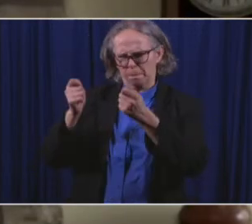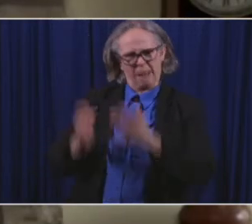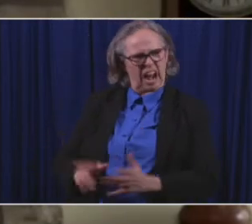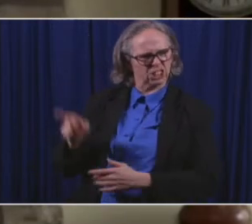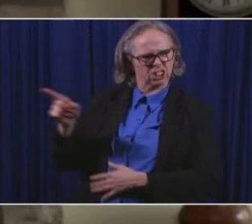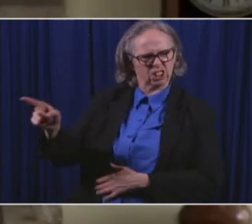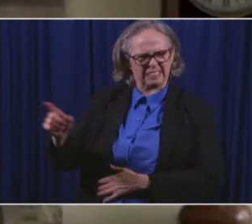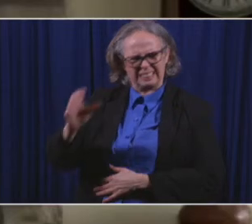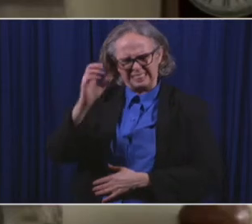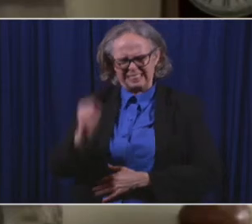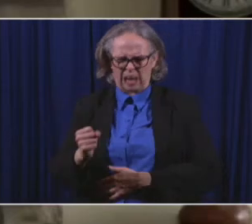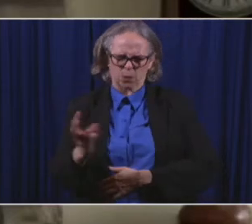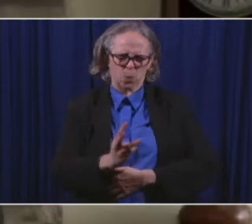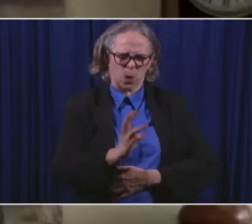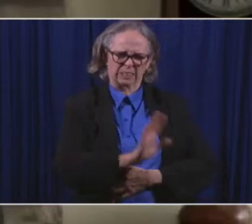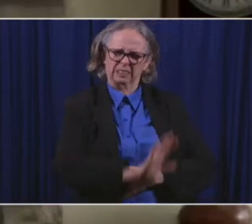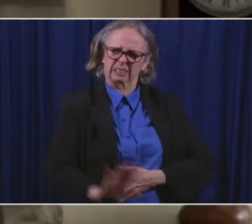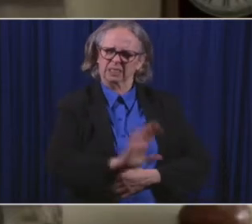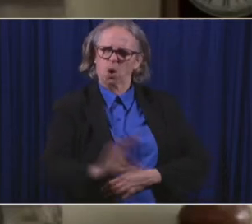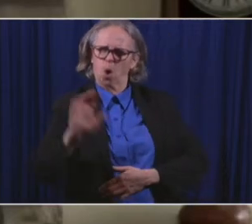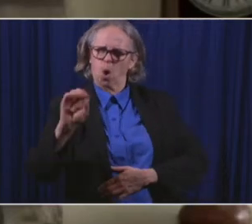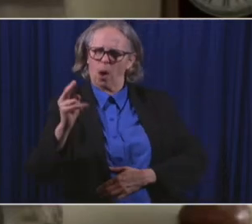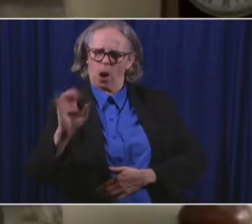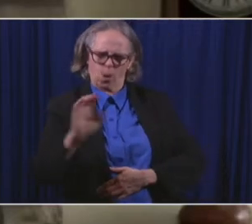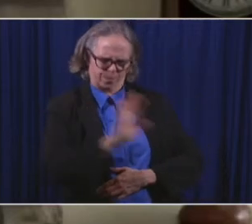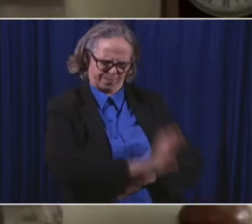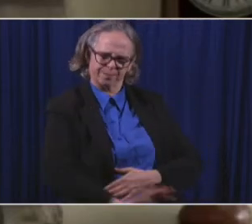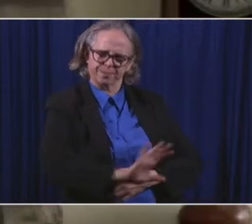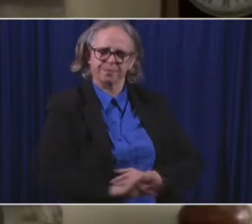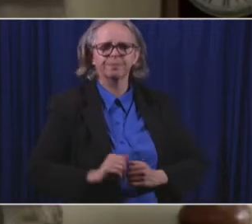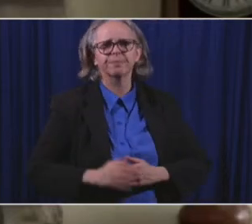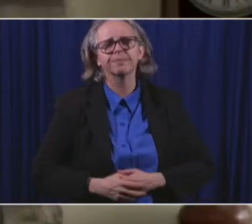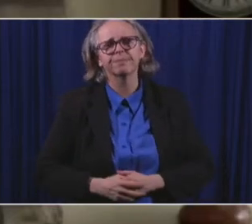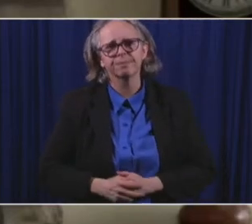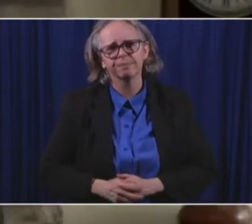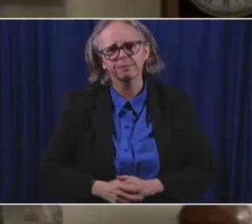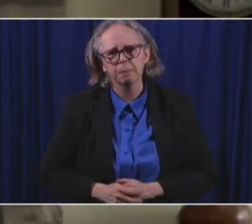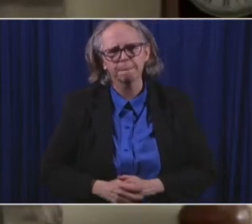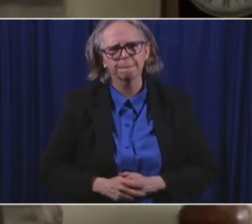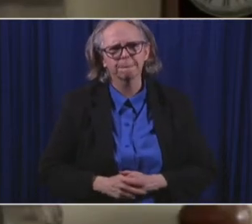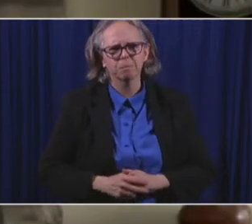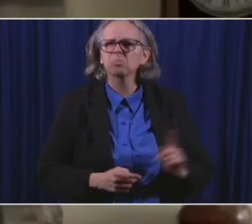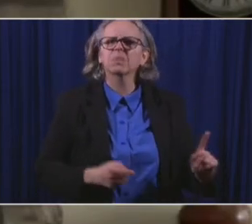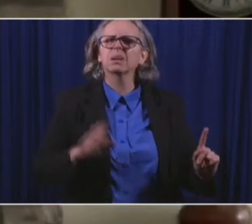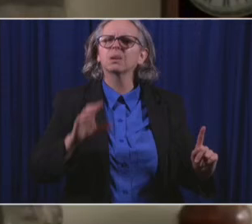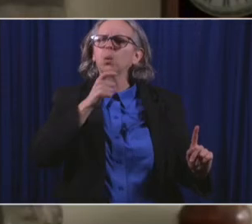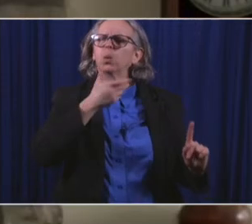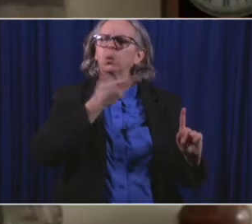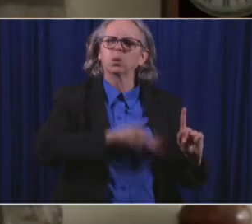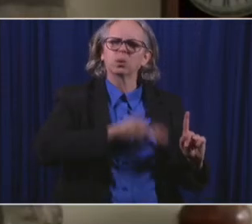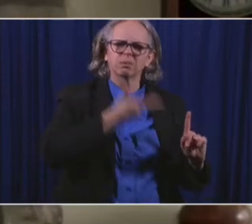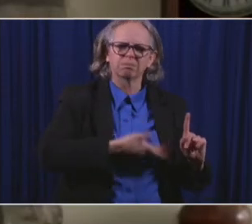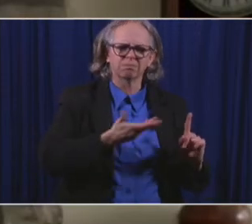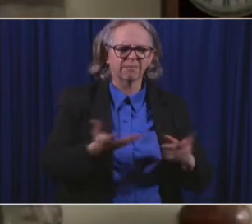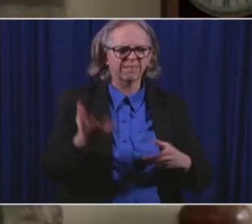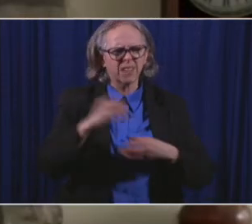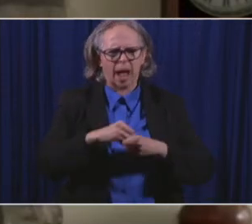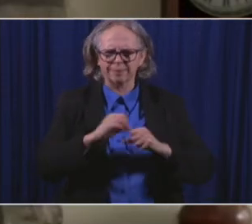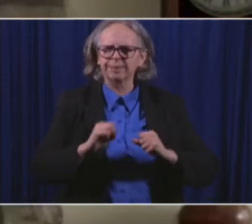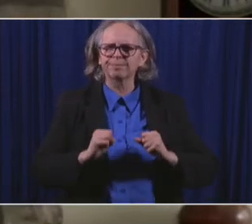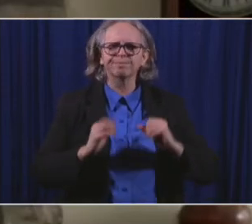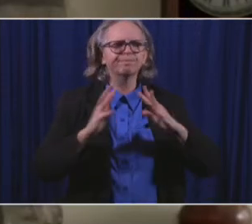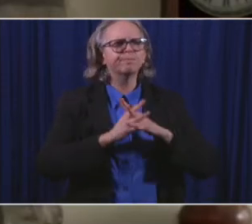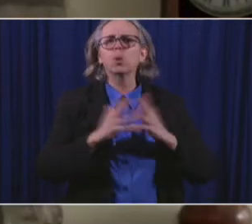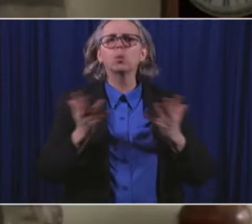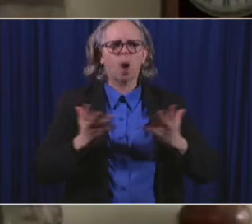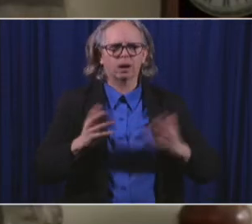Hamilton, Warren, Butler counties, and parts of Indiana. As C.J. worked to help set up the COVID unit, she is also a captain